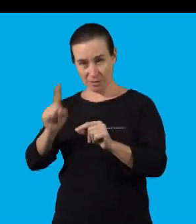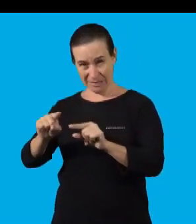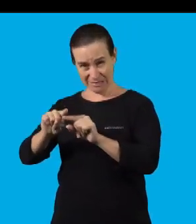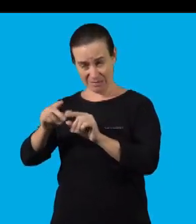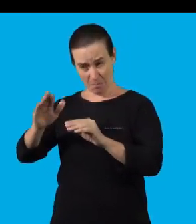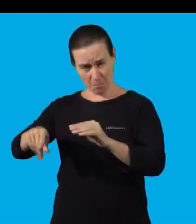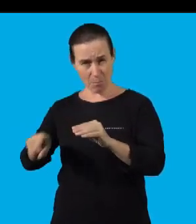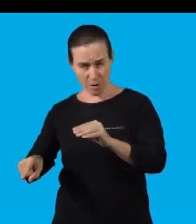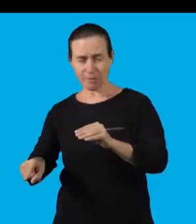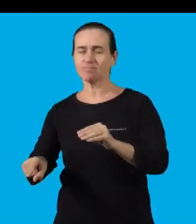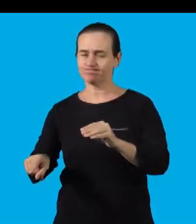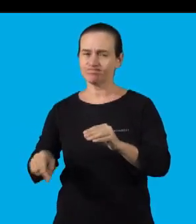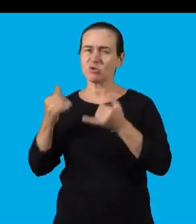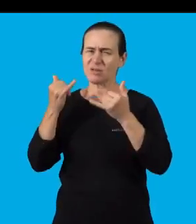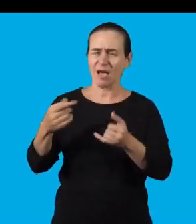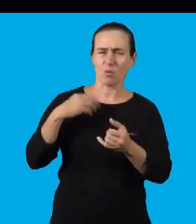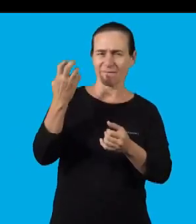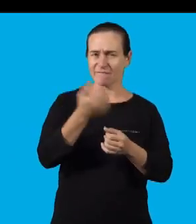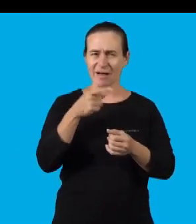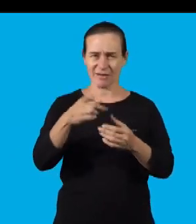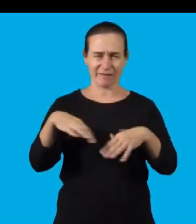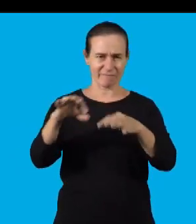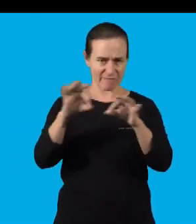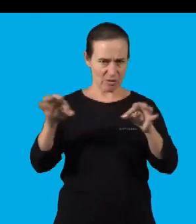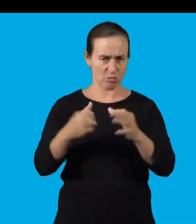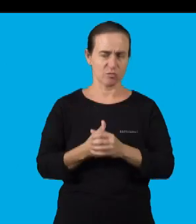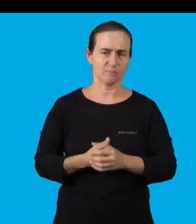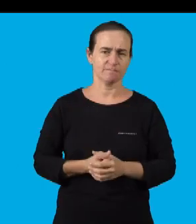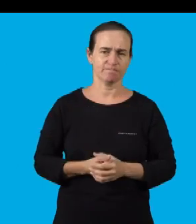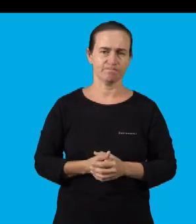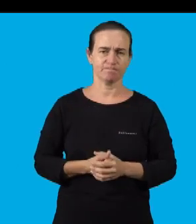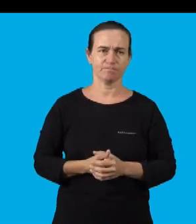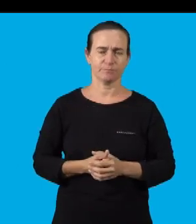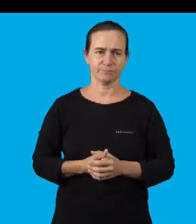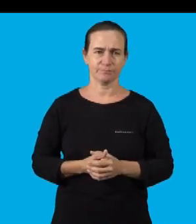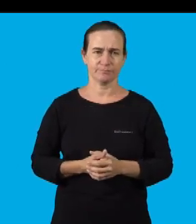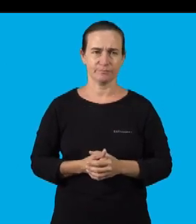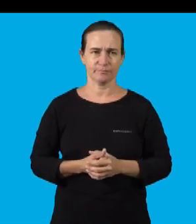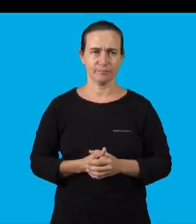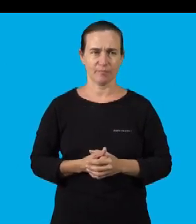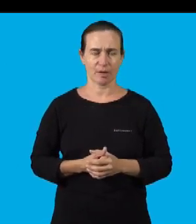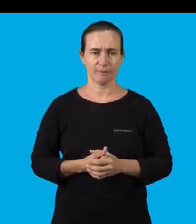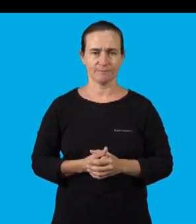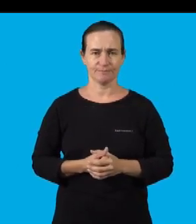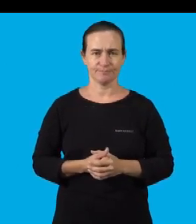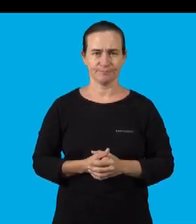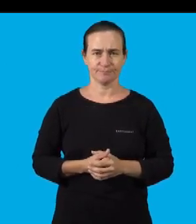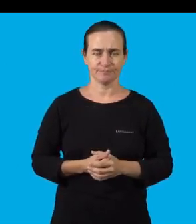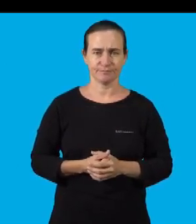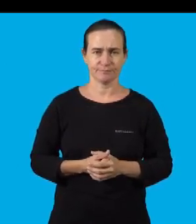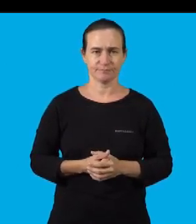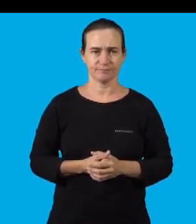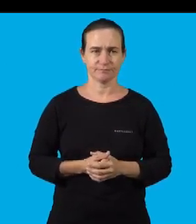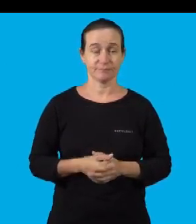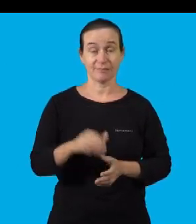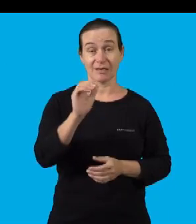be, but we need to find those values given with the given information. So as we said that